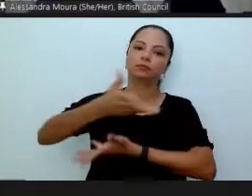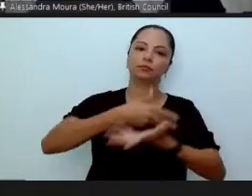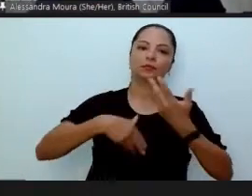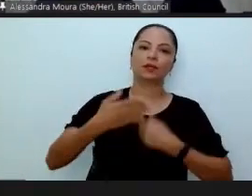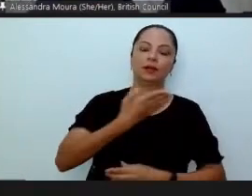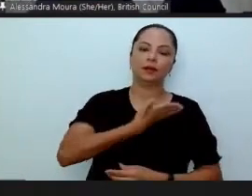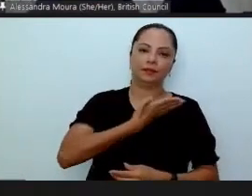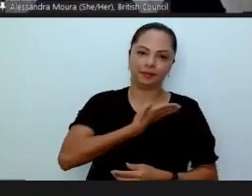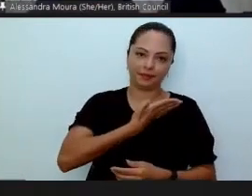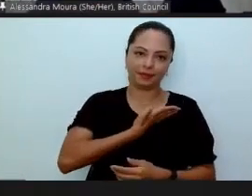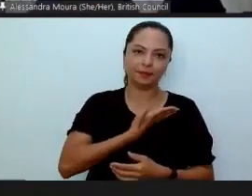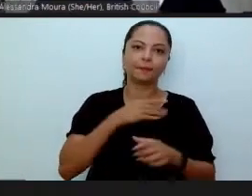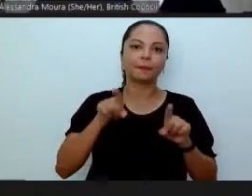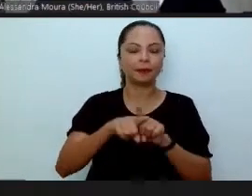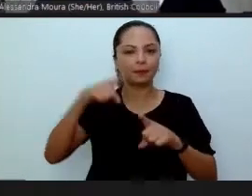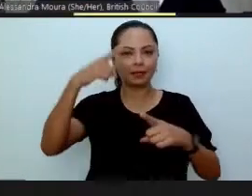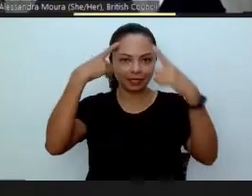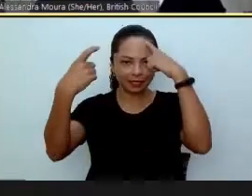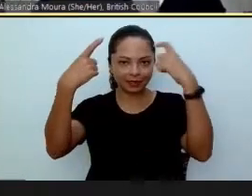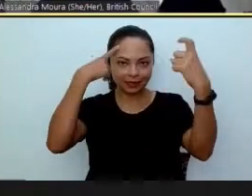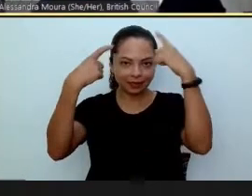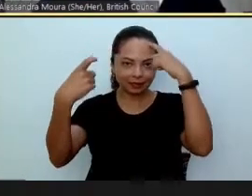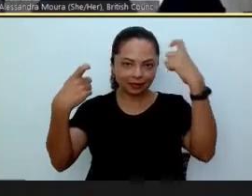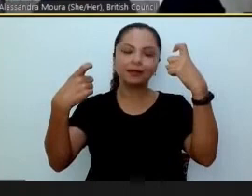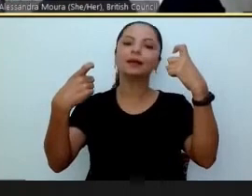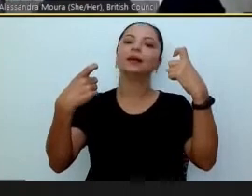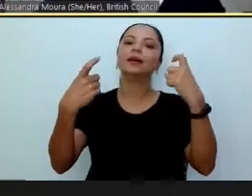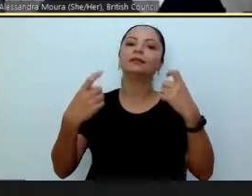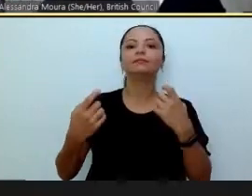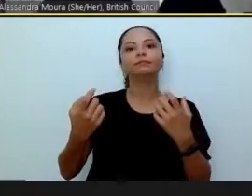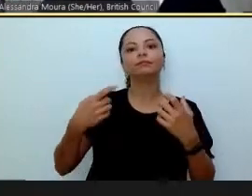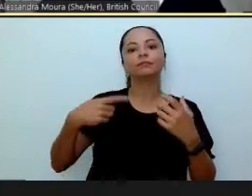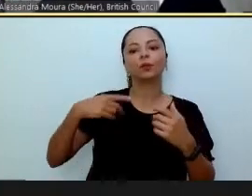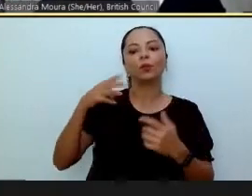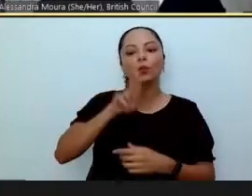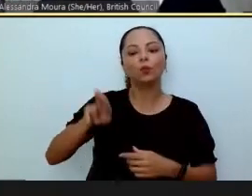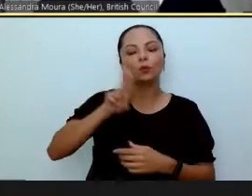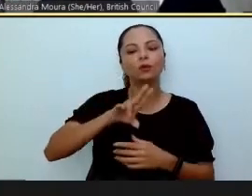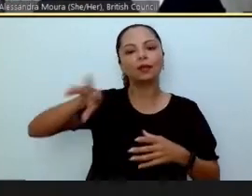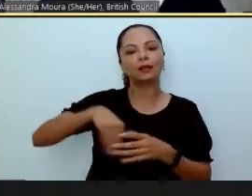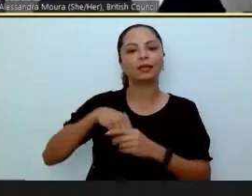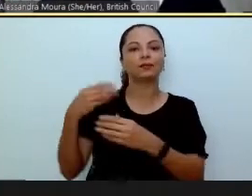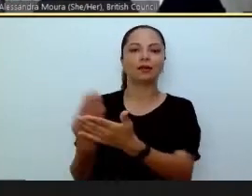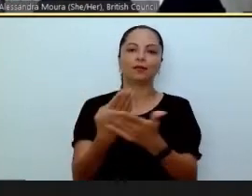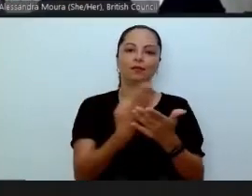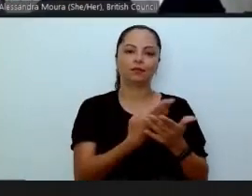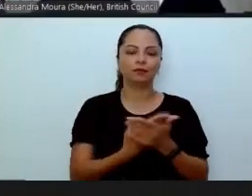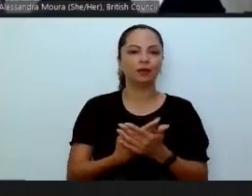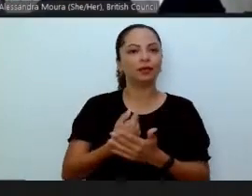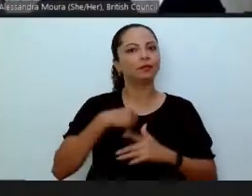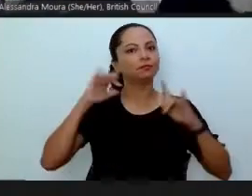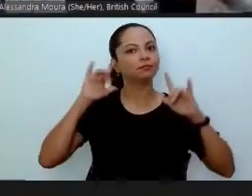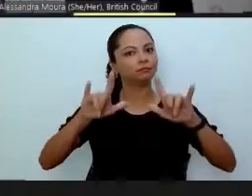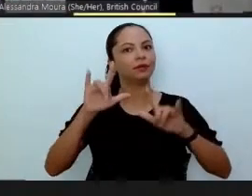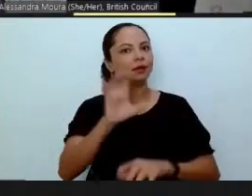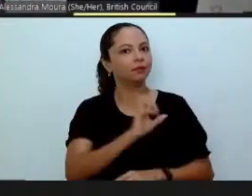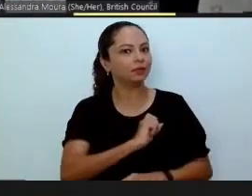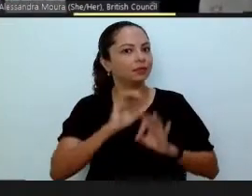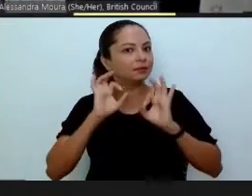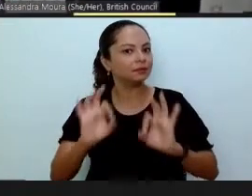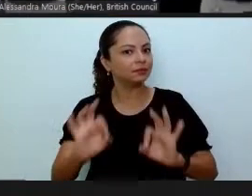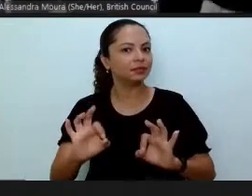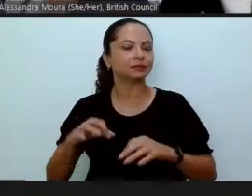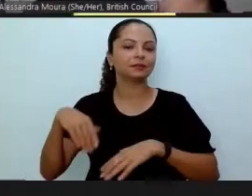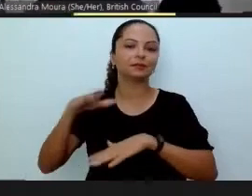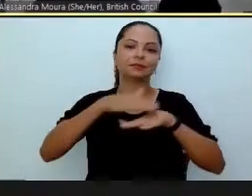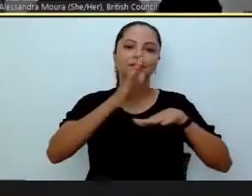in class. I love this one, community practice. No. Oh my